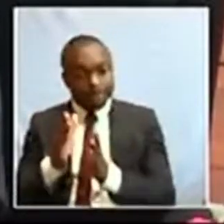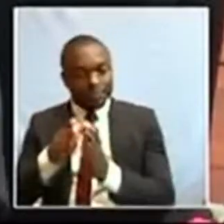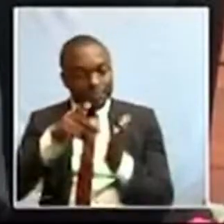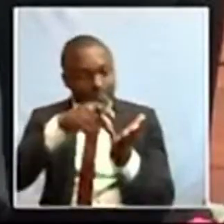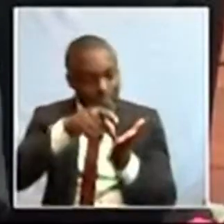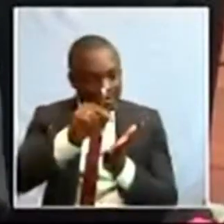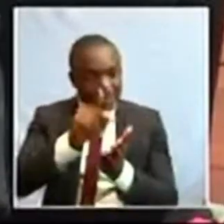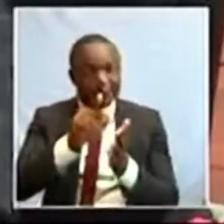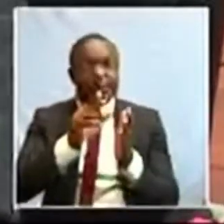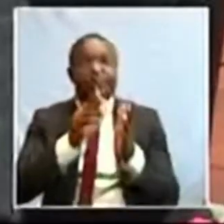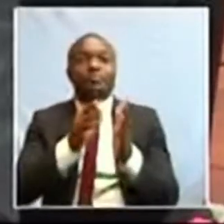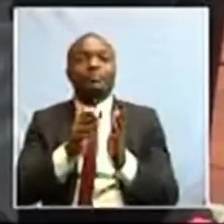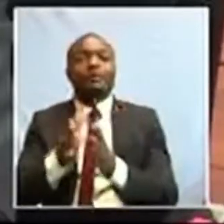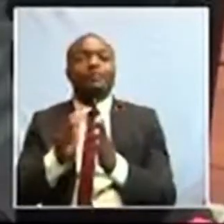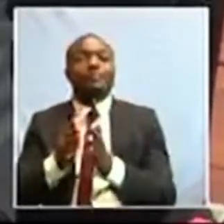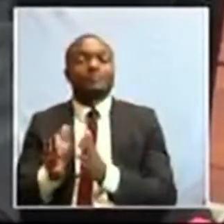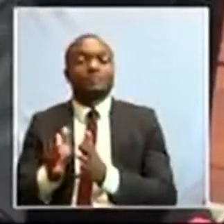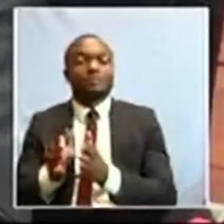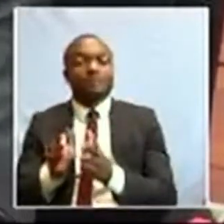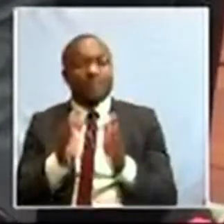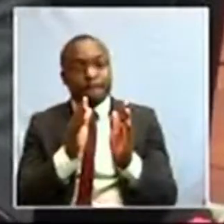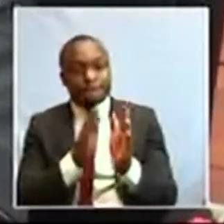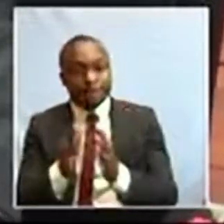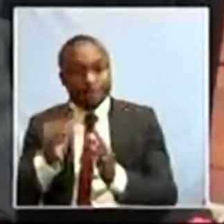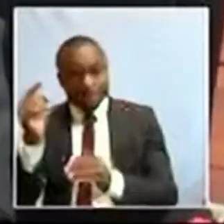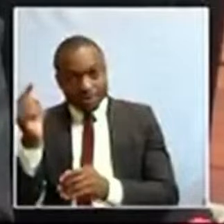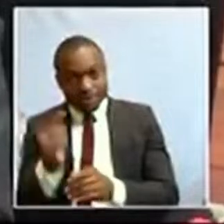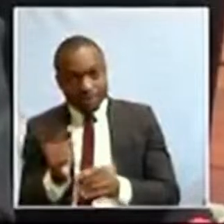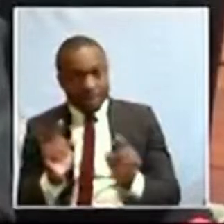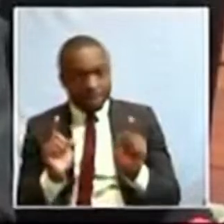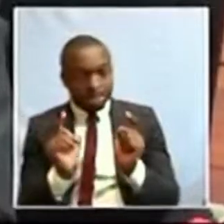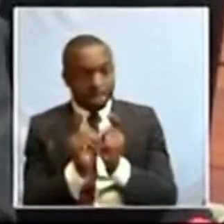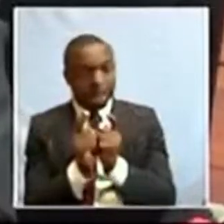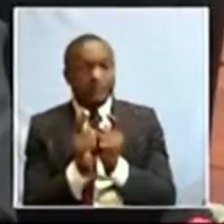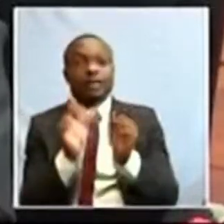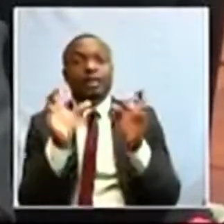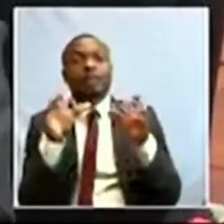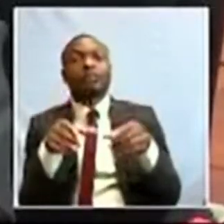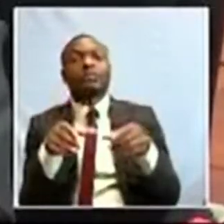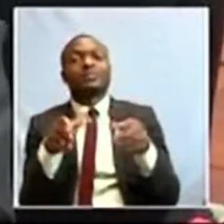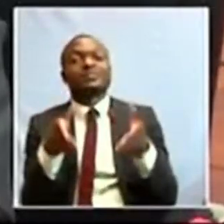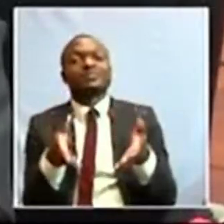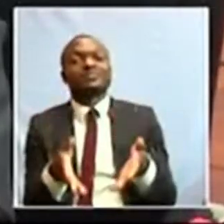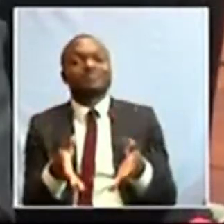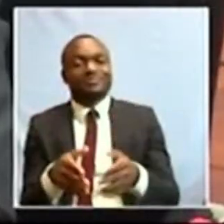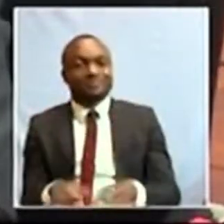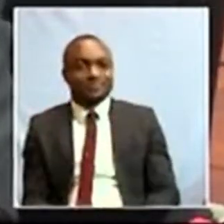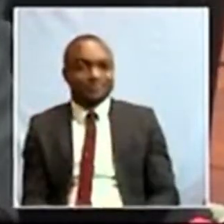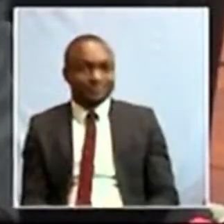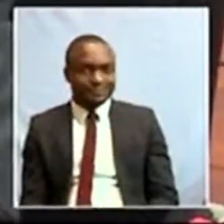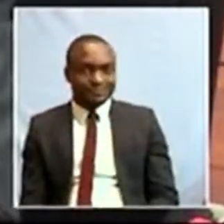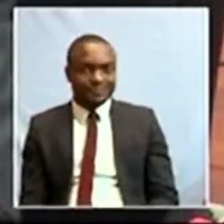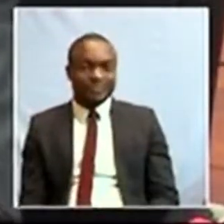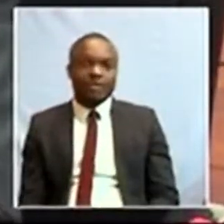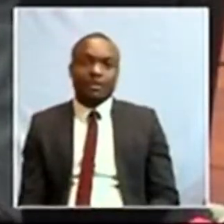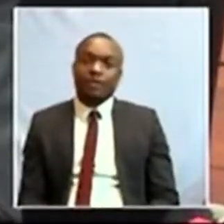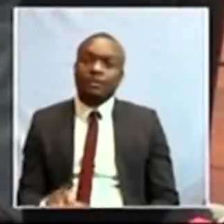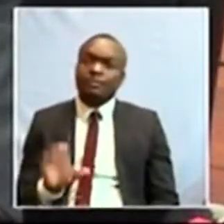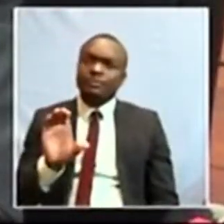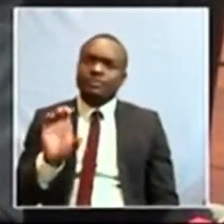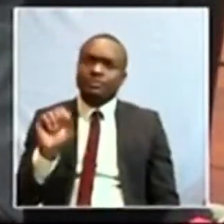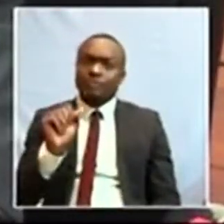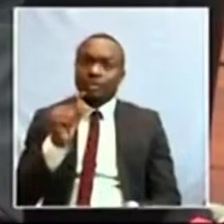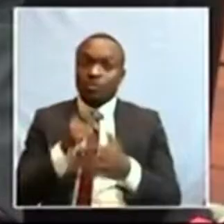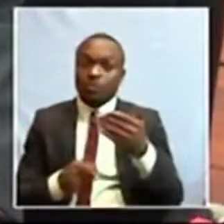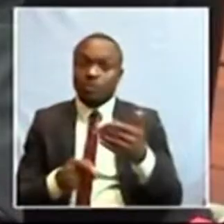in preparation to come and meet their committee. To start with, CS, what is